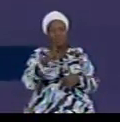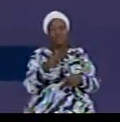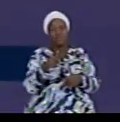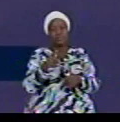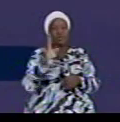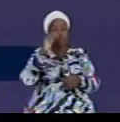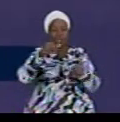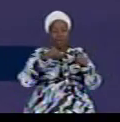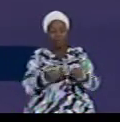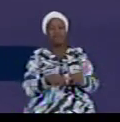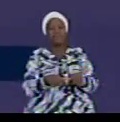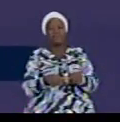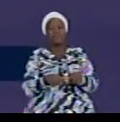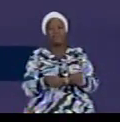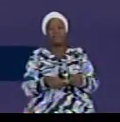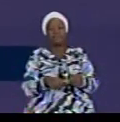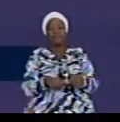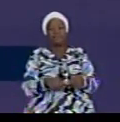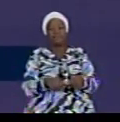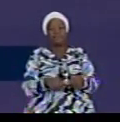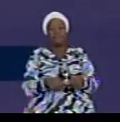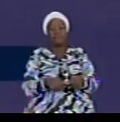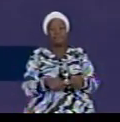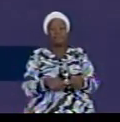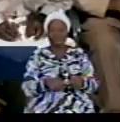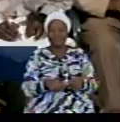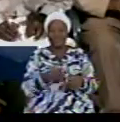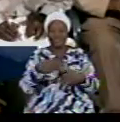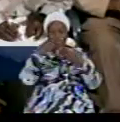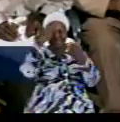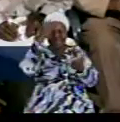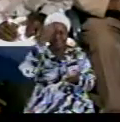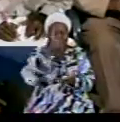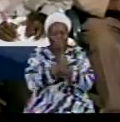will abide. Amen. Amen.